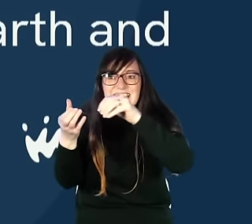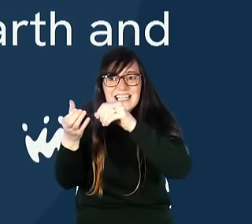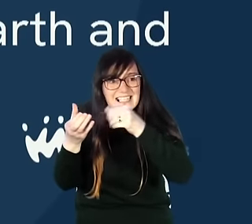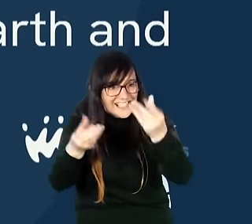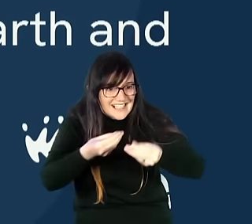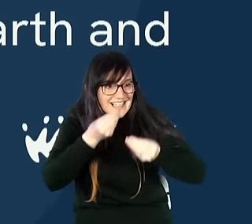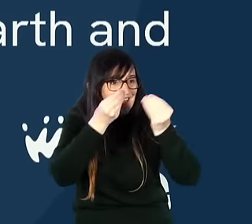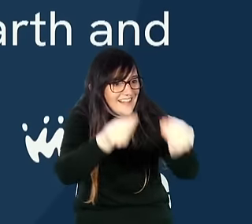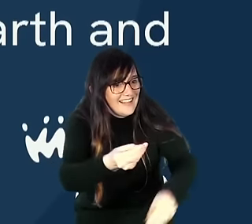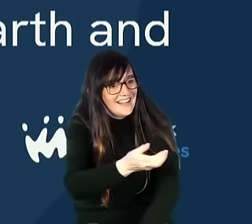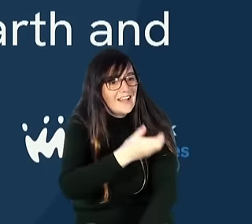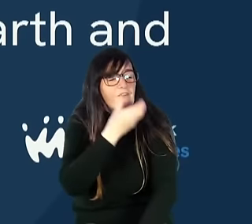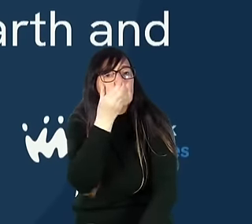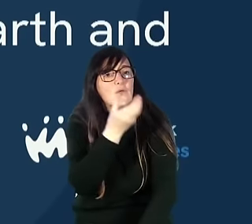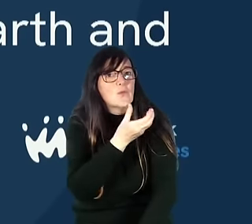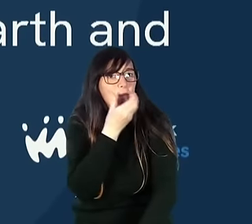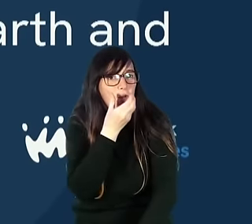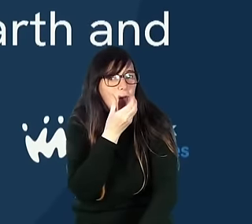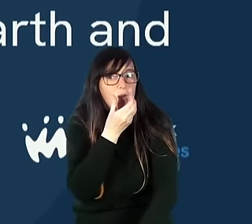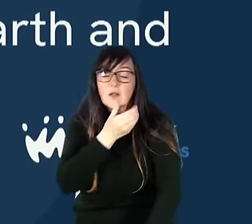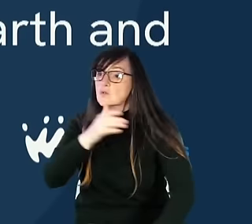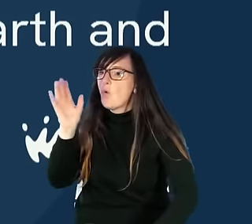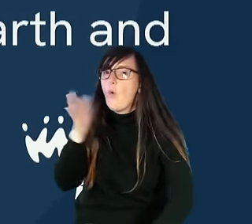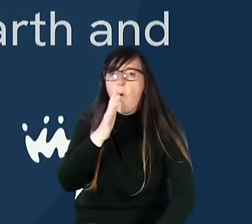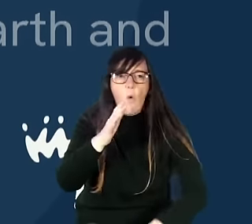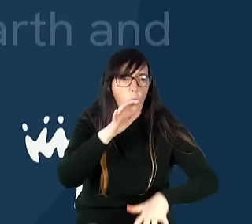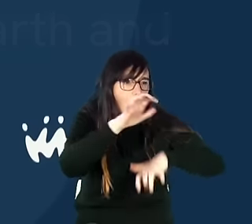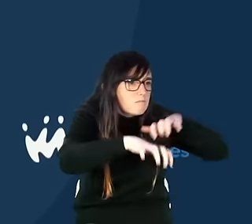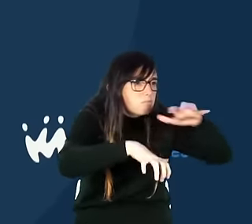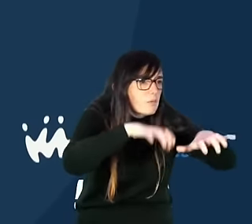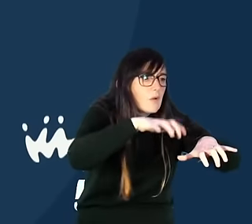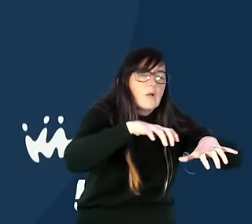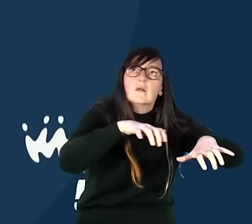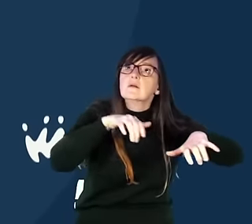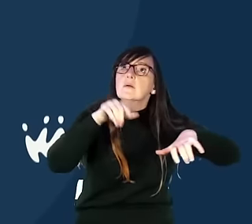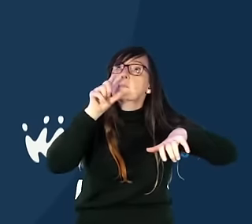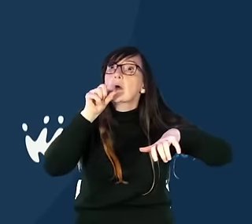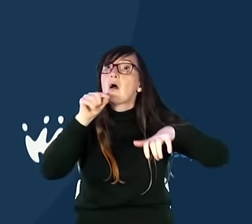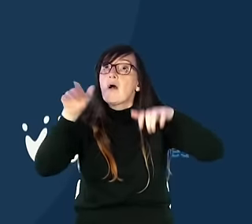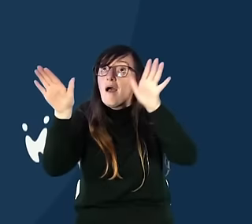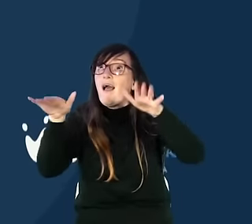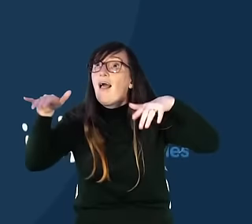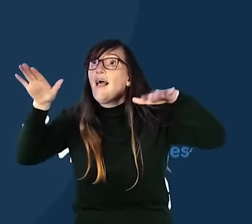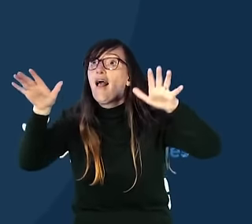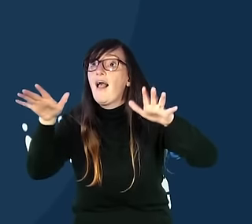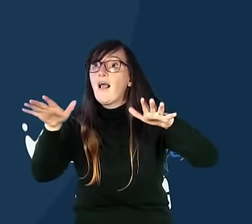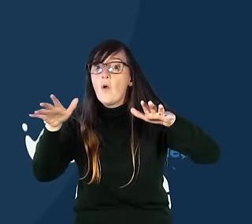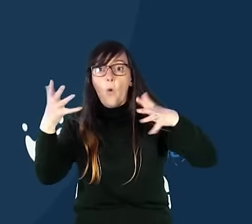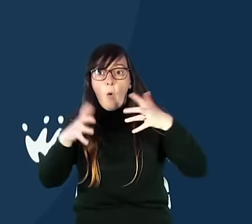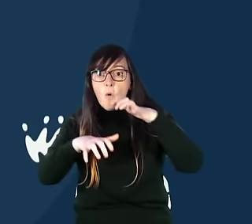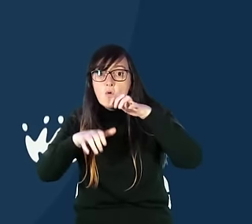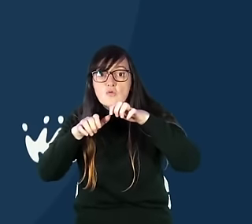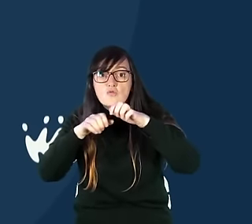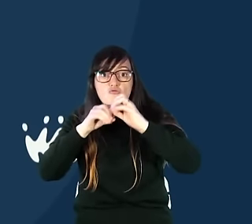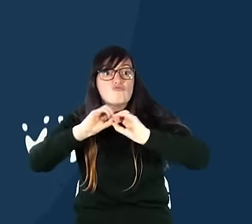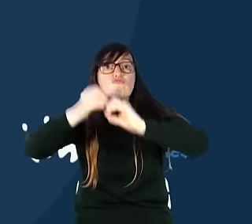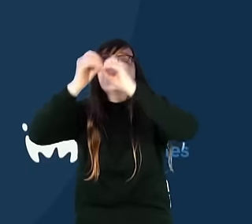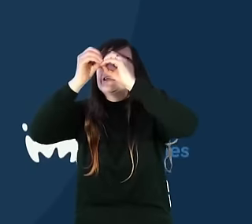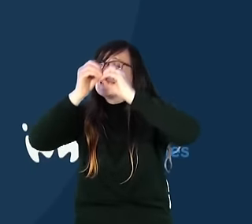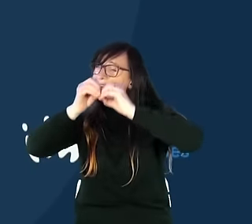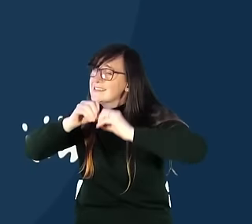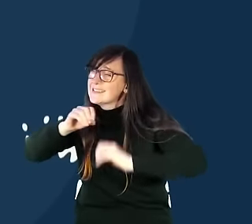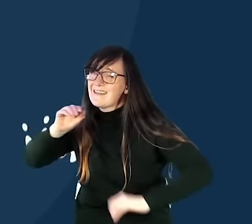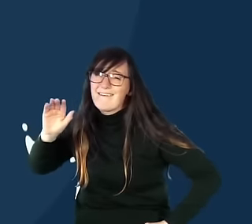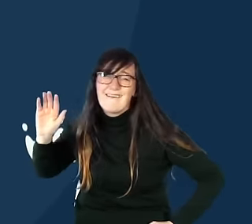for food. And to all the beasts of the earth and all the birds in the sky and all the creatures that move along the ground, everything